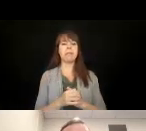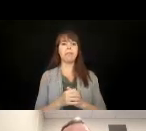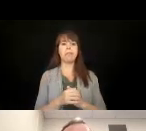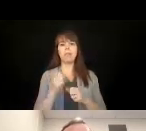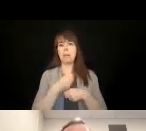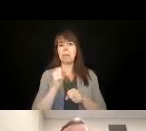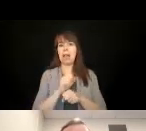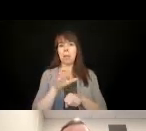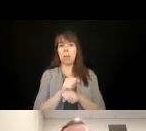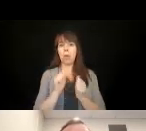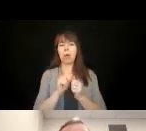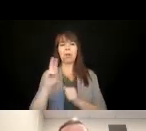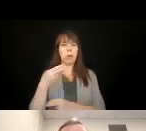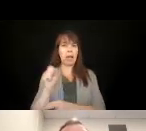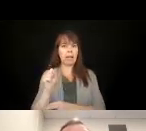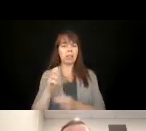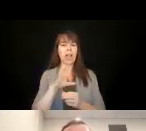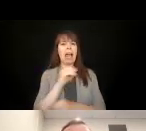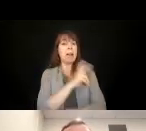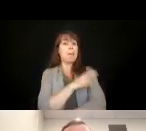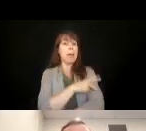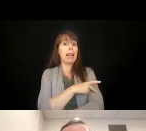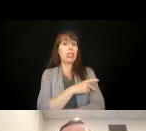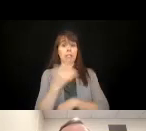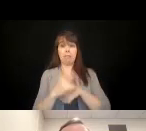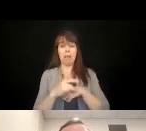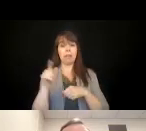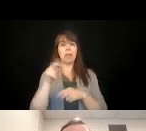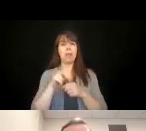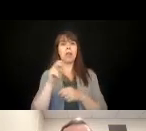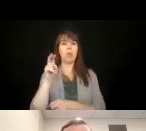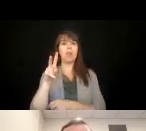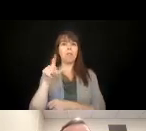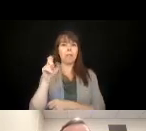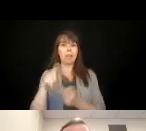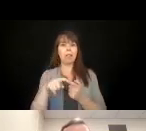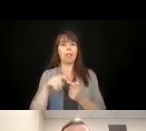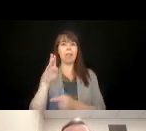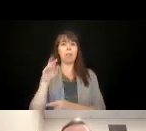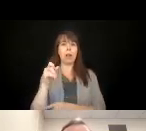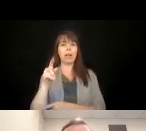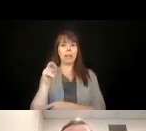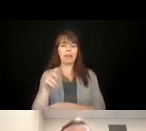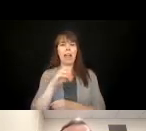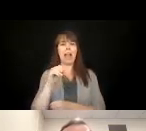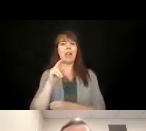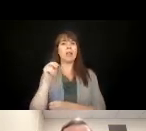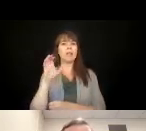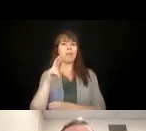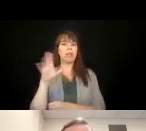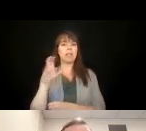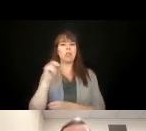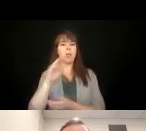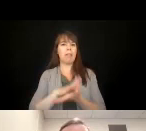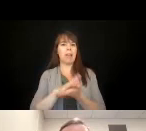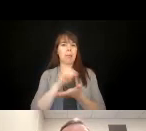appointments at university health services, and patient vaccinations available at our Northville Health Center, Brighton Health Center, and North Campus Research Center.